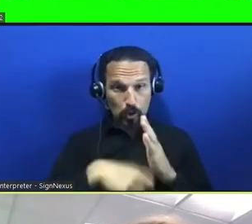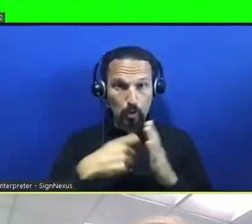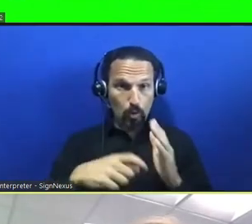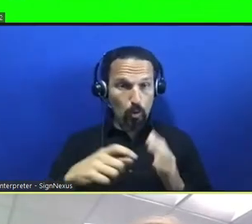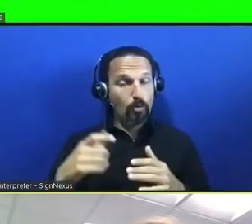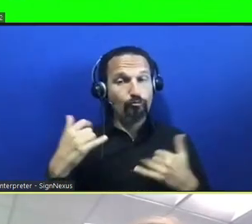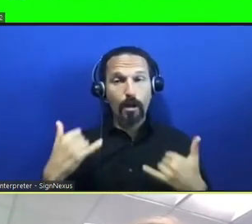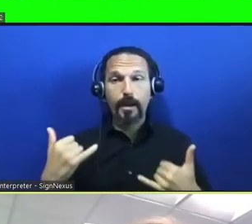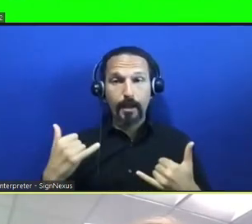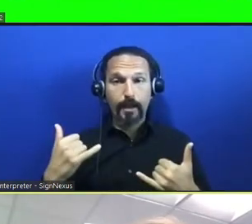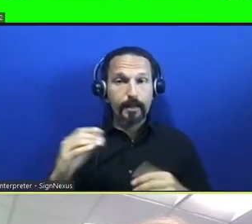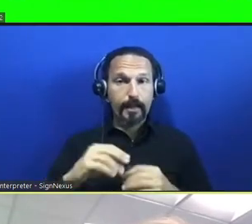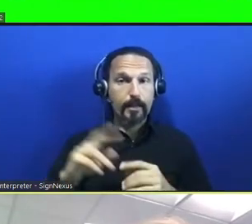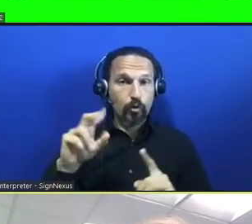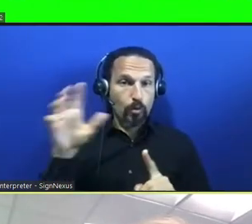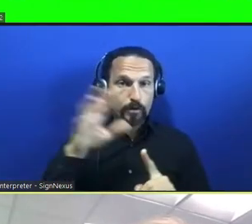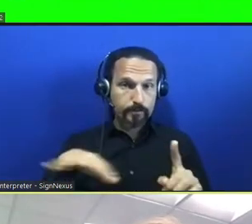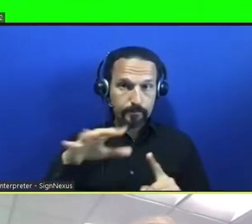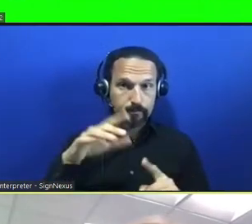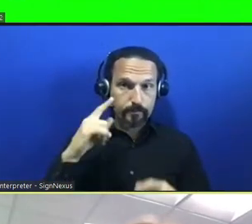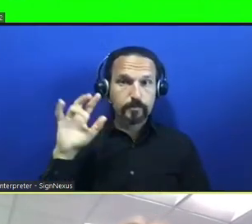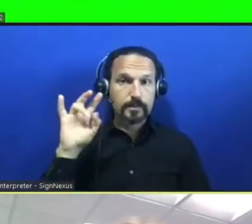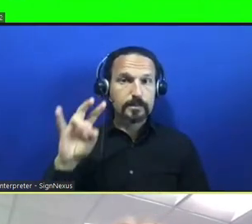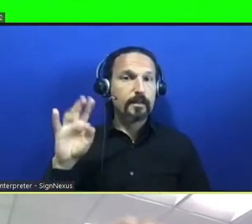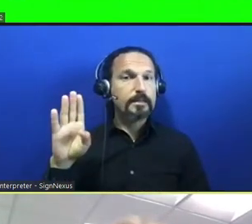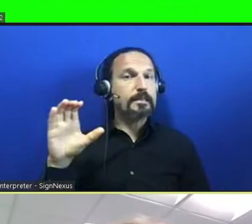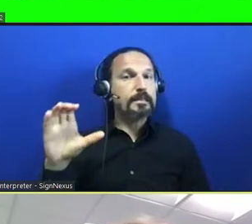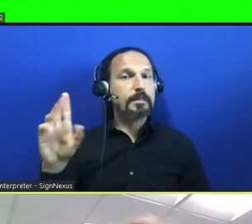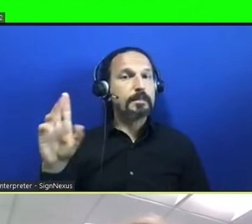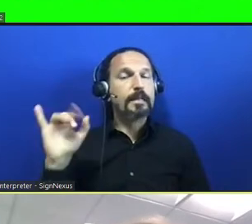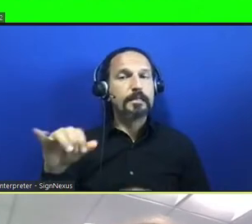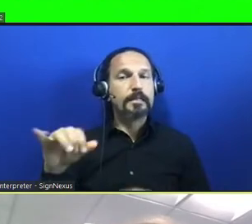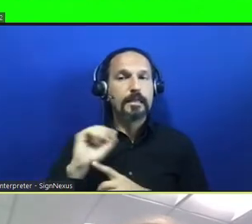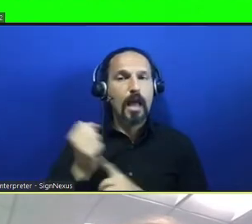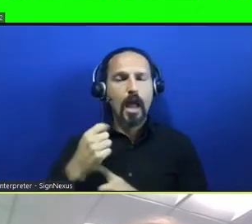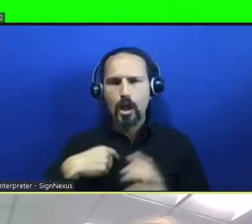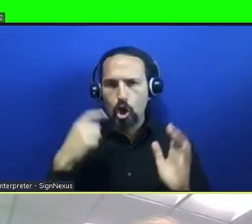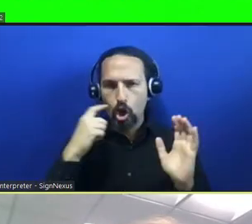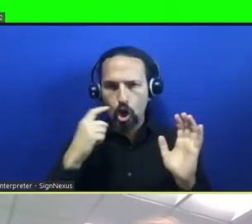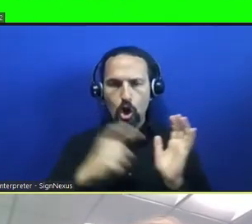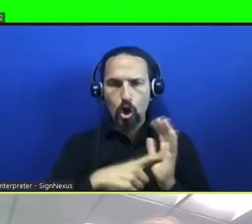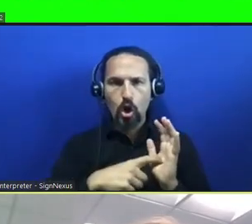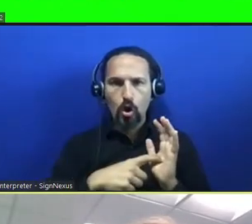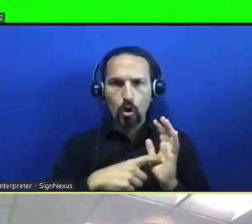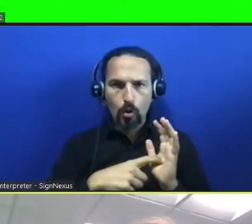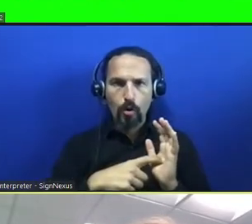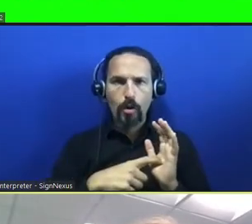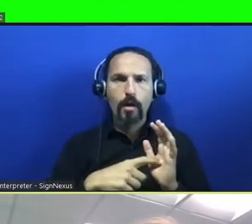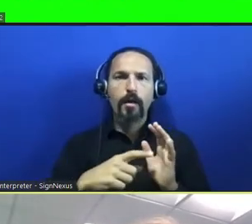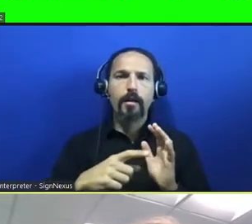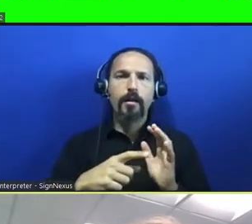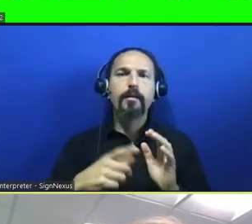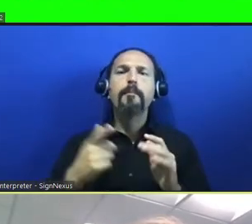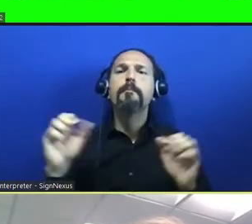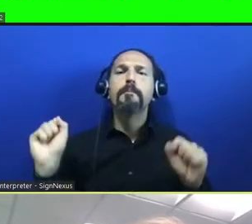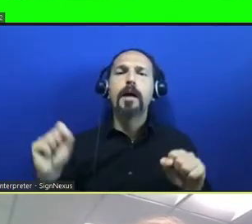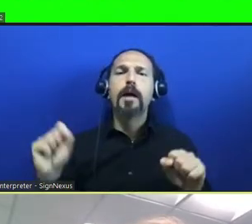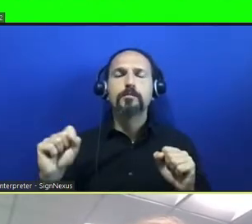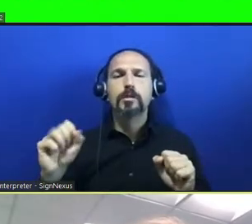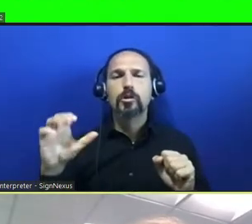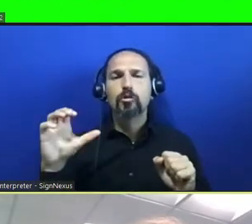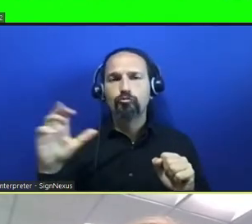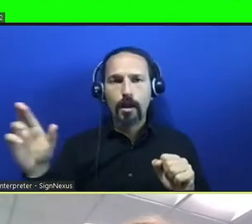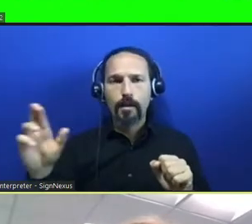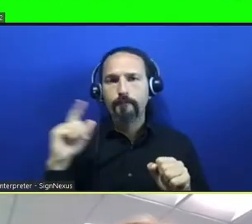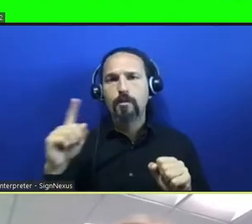already uh in the seven uh CBD tolling scenarios I noticed that there is a uh credit there is a possible credit uh